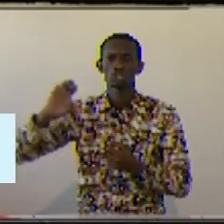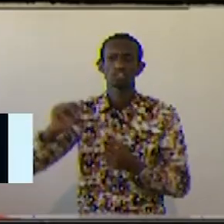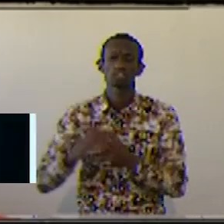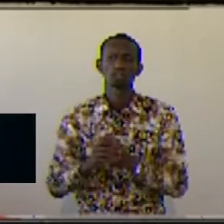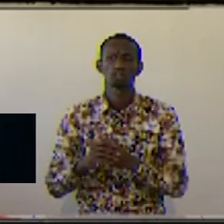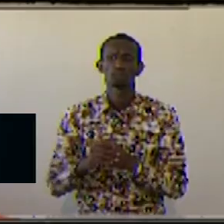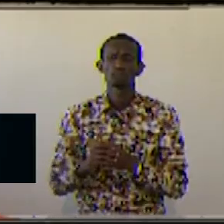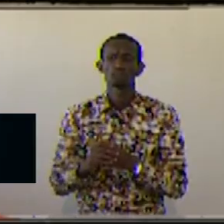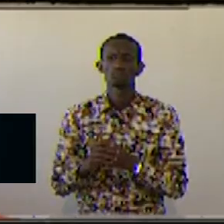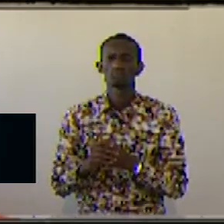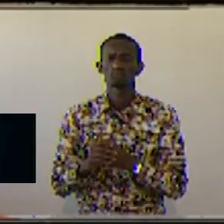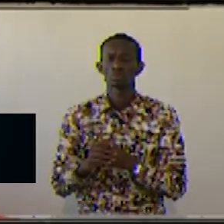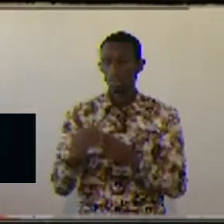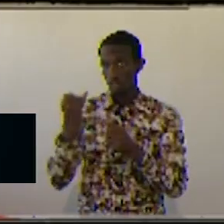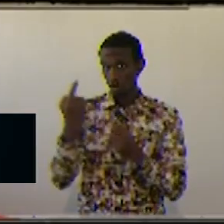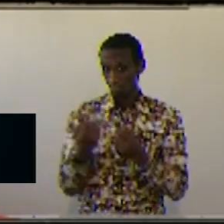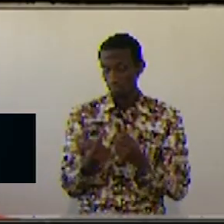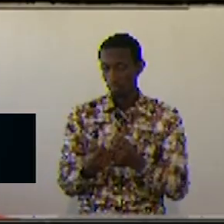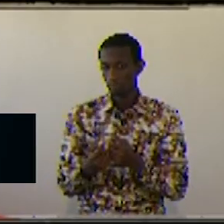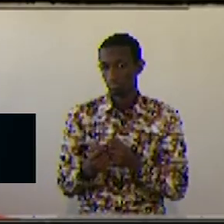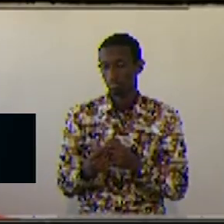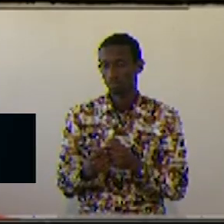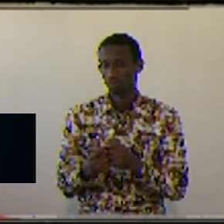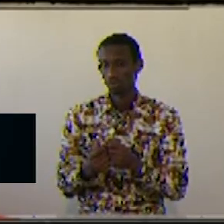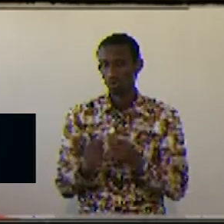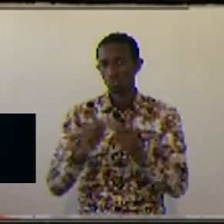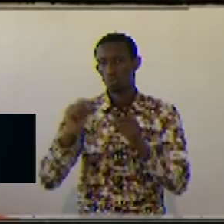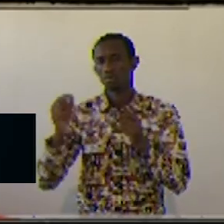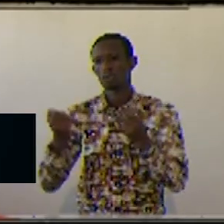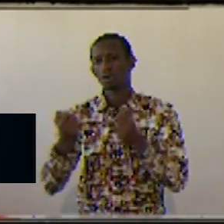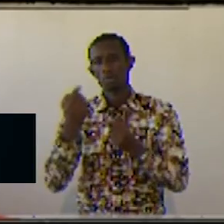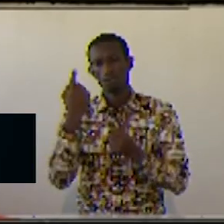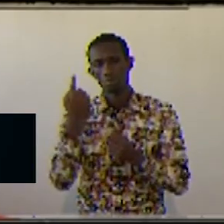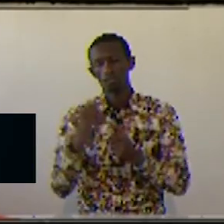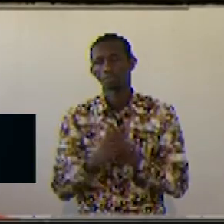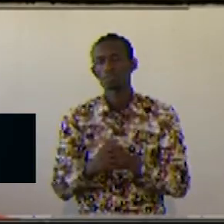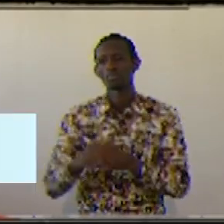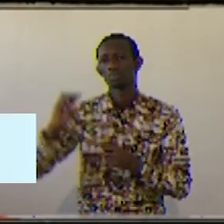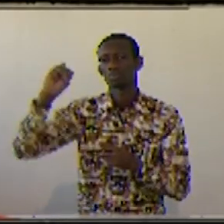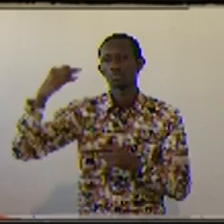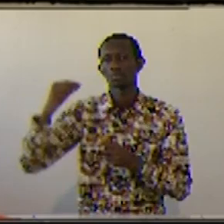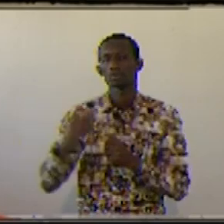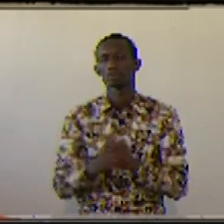-1. So if we cross, we get what? We get magnesium